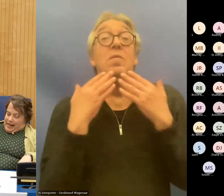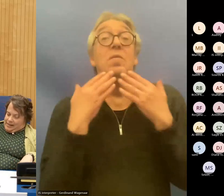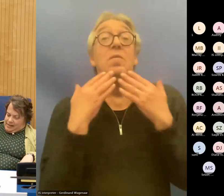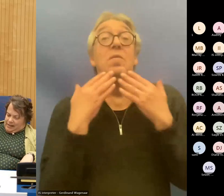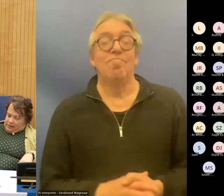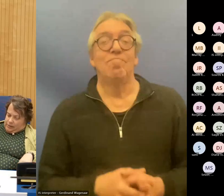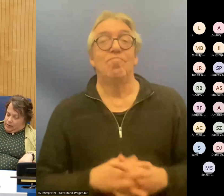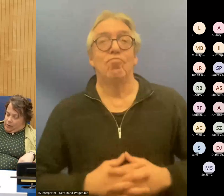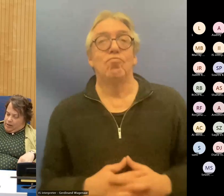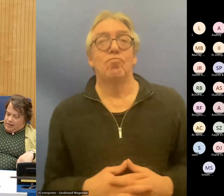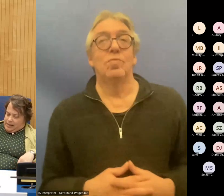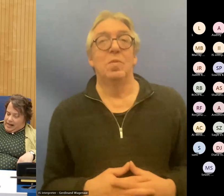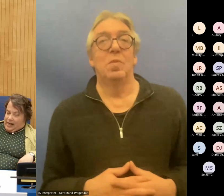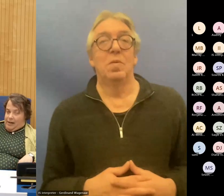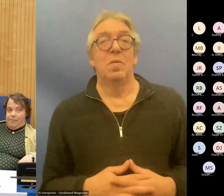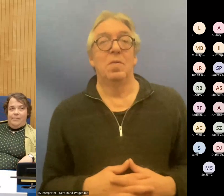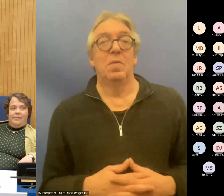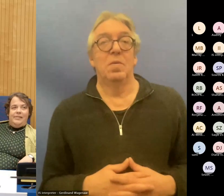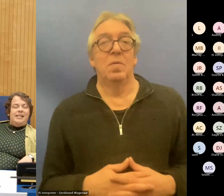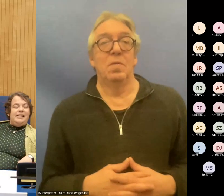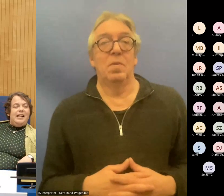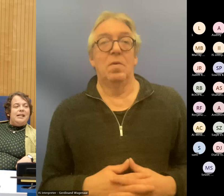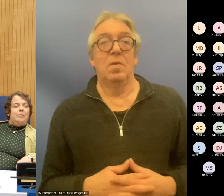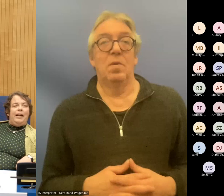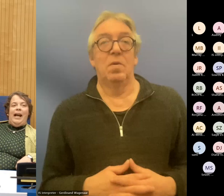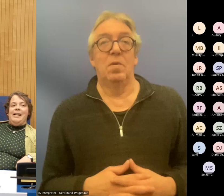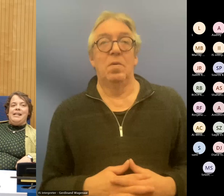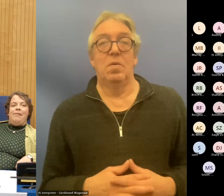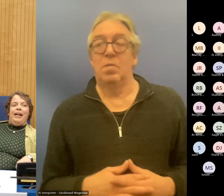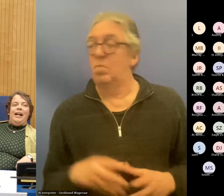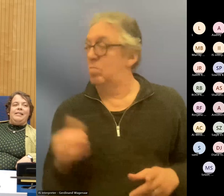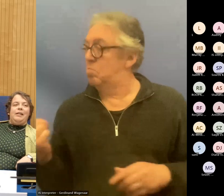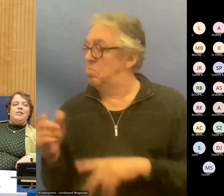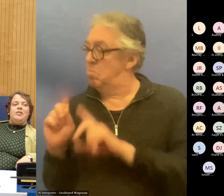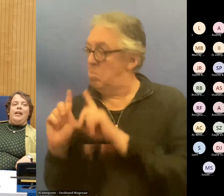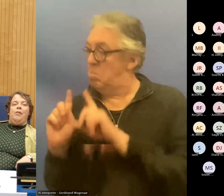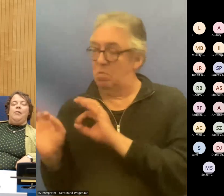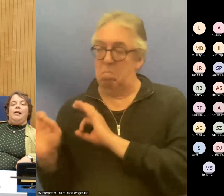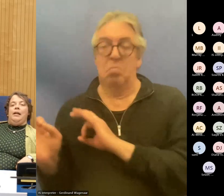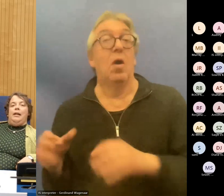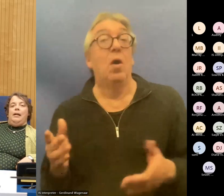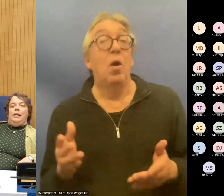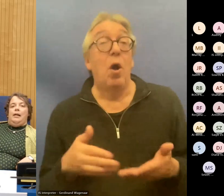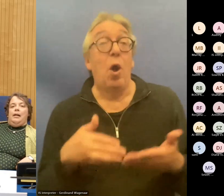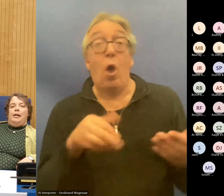That's a good answer to know it. Is there somebody else having another question now?